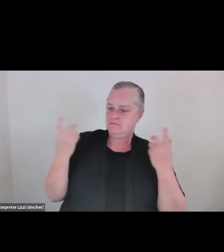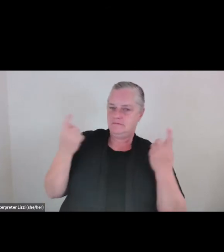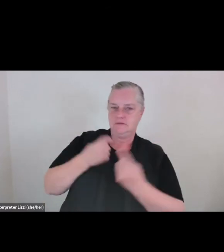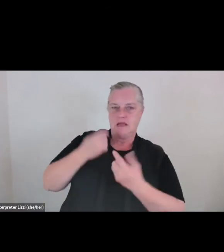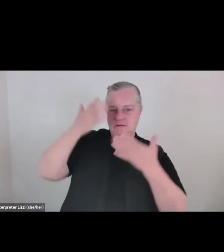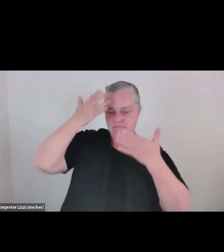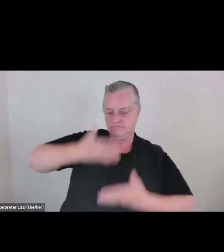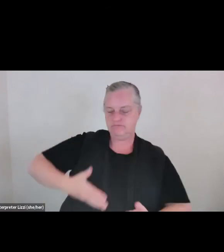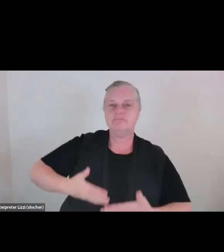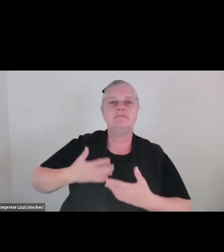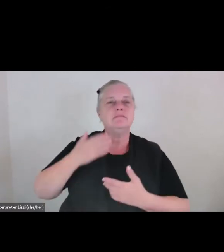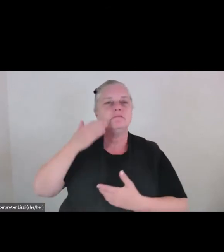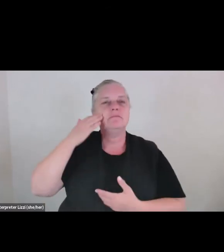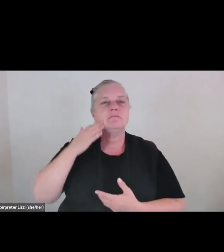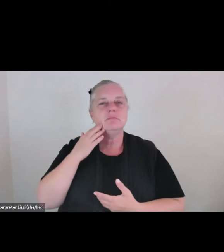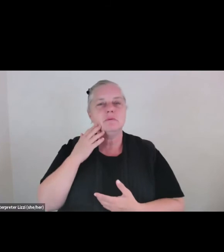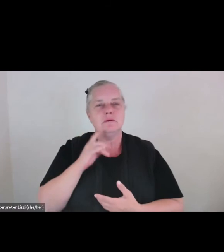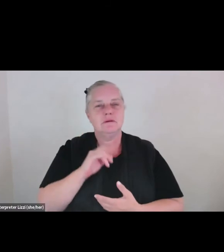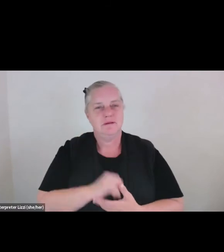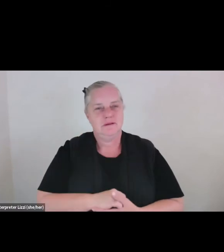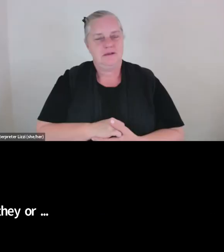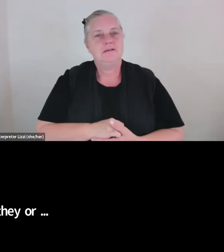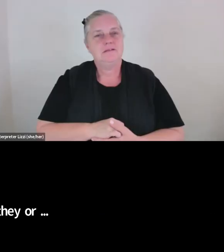making those assumptions.